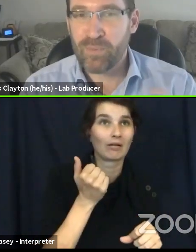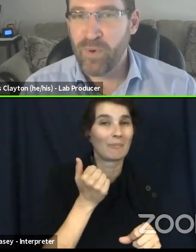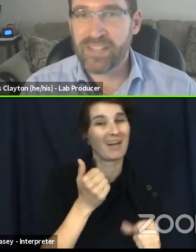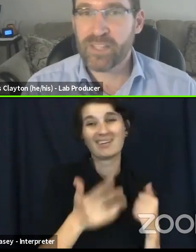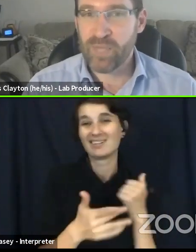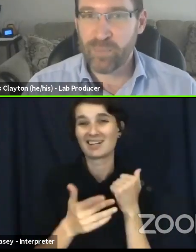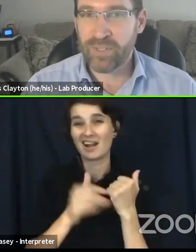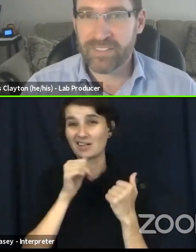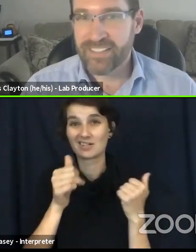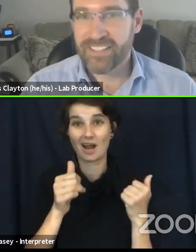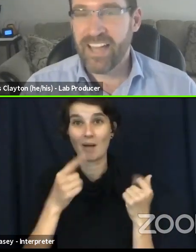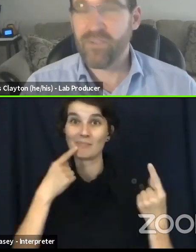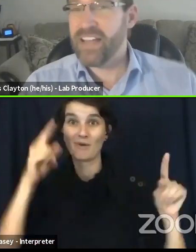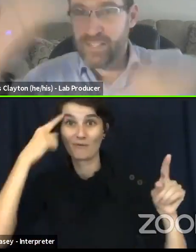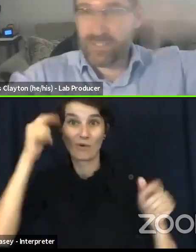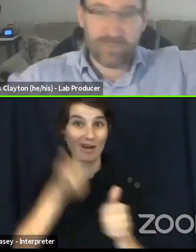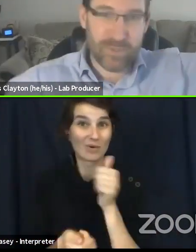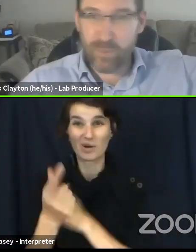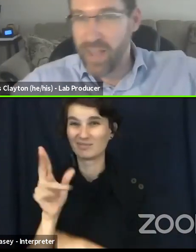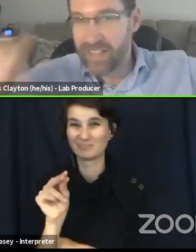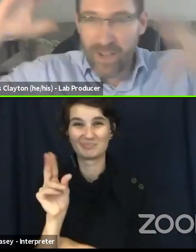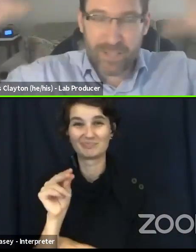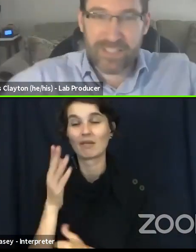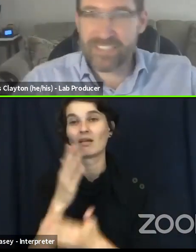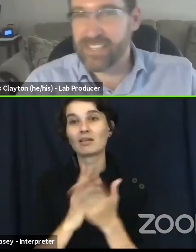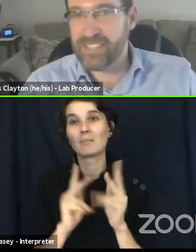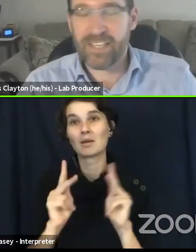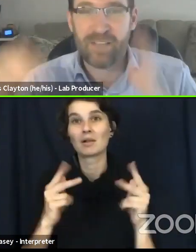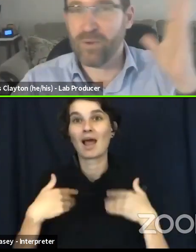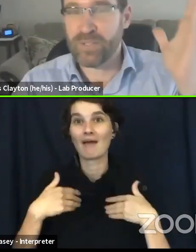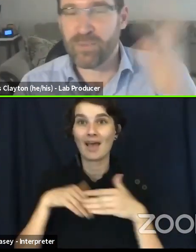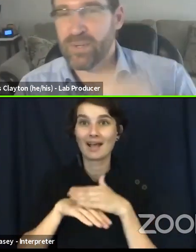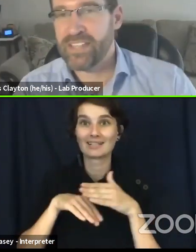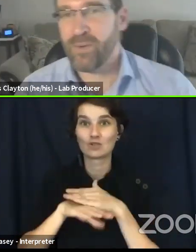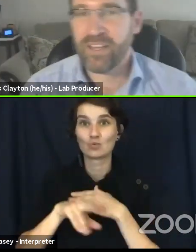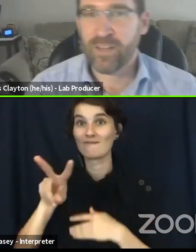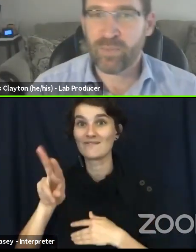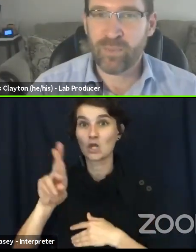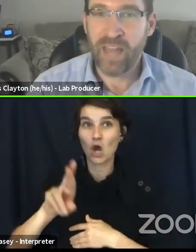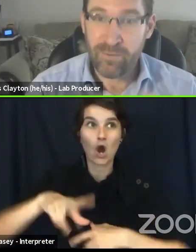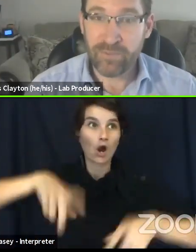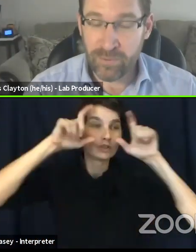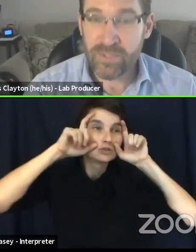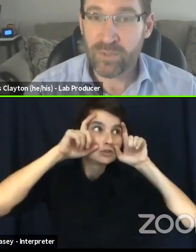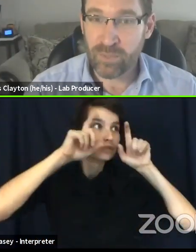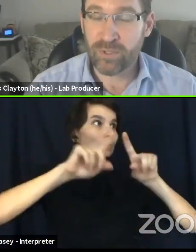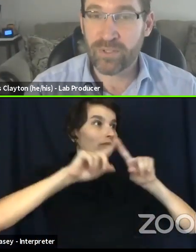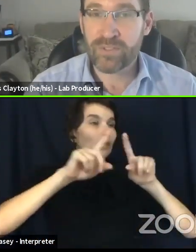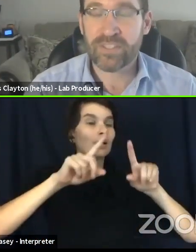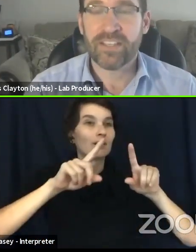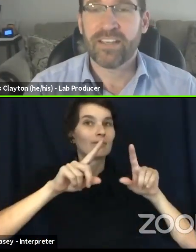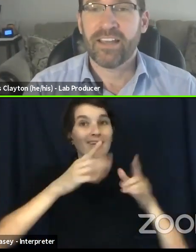to your point. Some people have access to virtual reality Oculus sets and can have a whole experience that way, and other people have phones or computers, and other